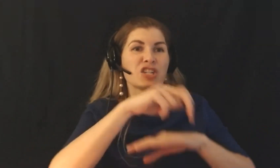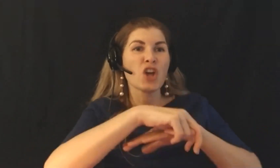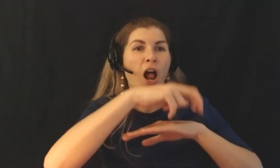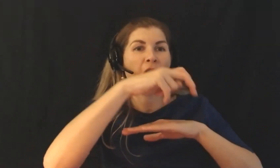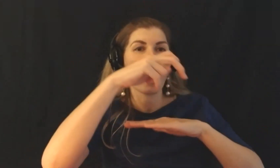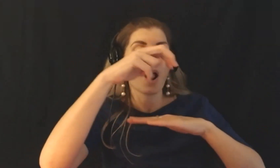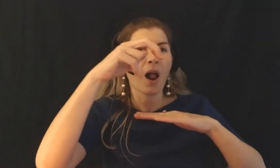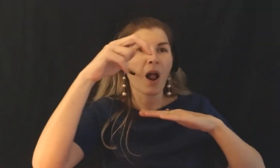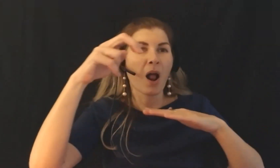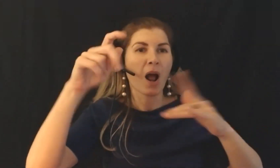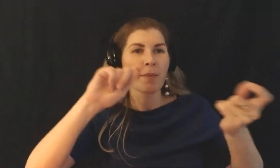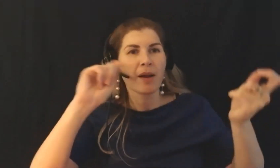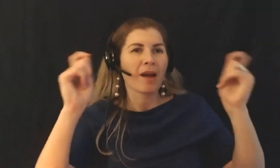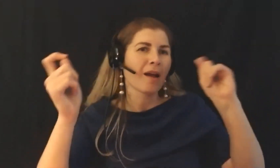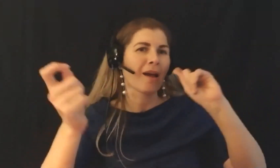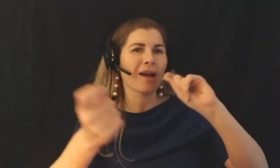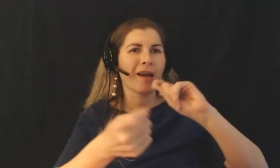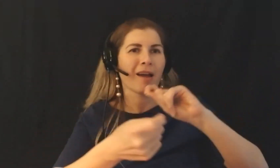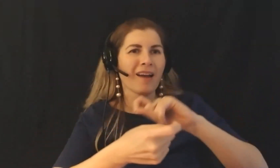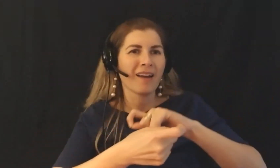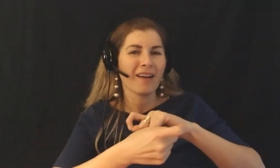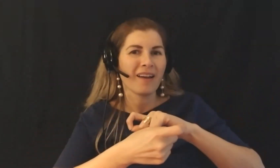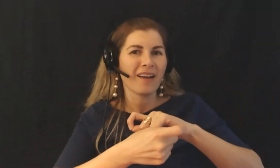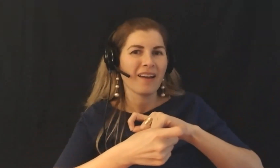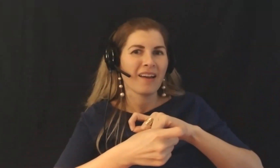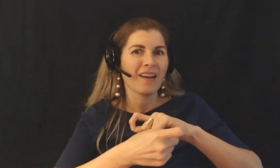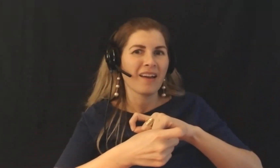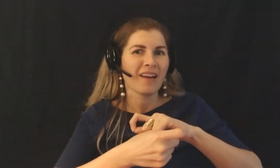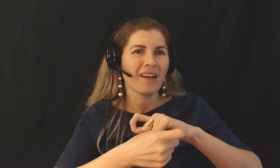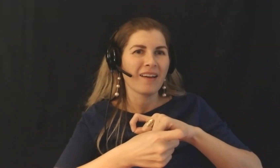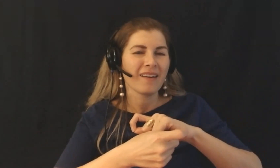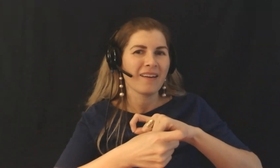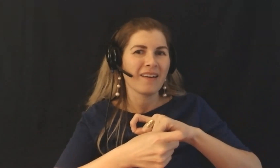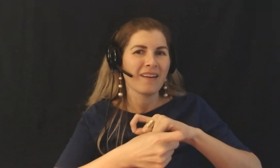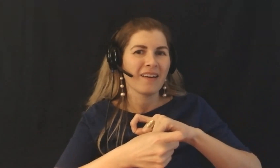water and turn into a